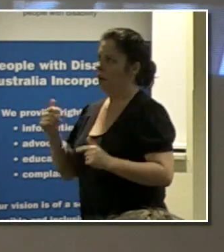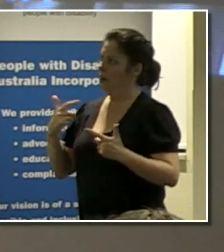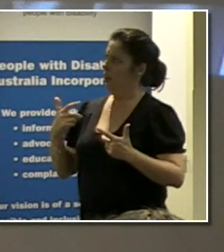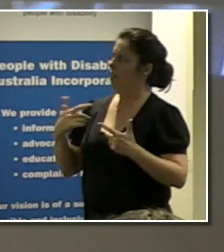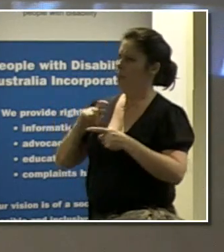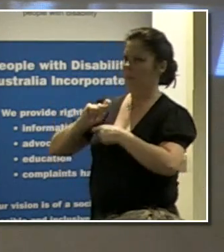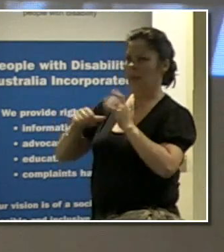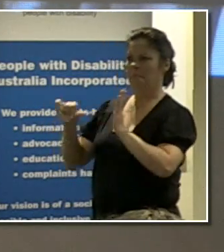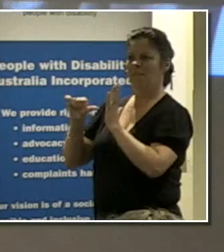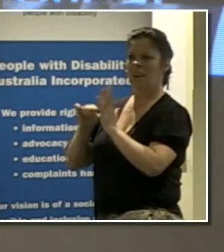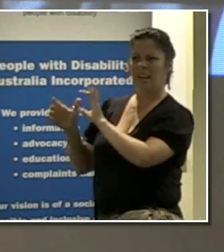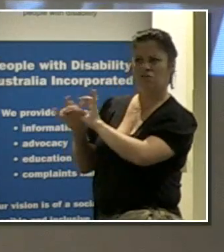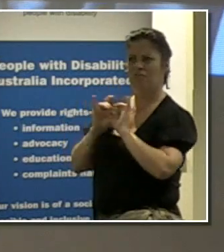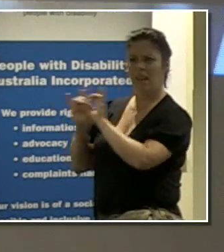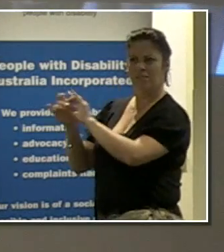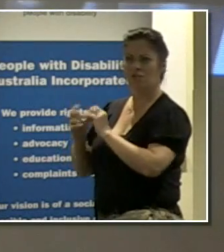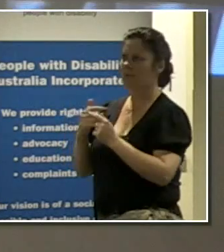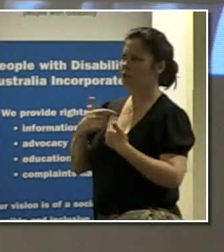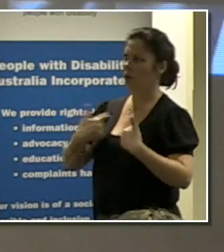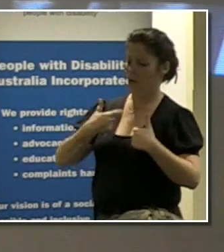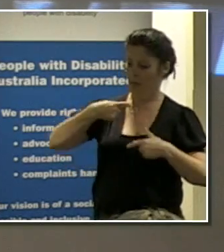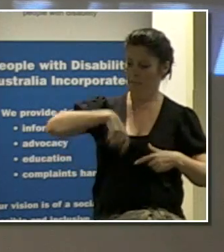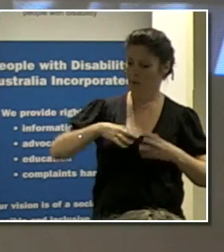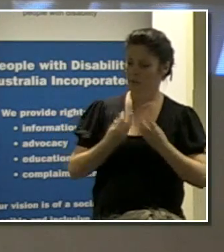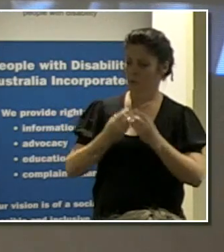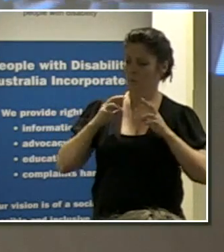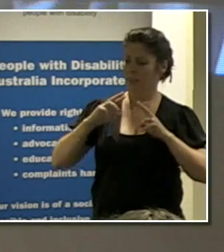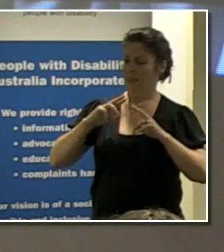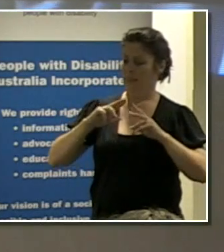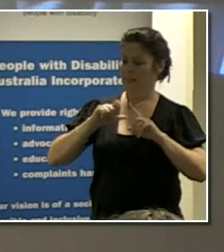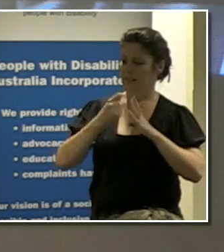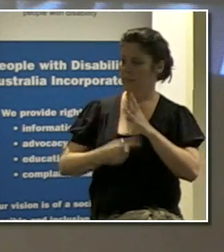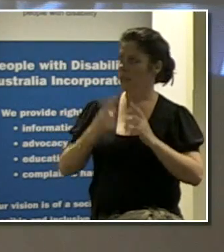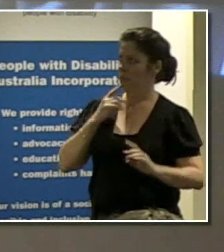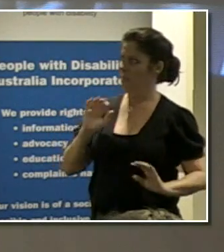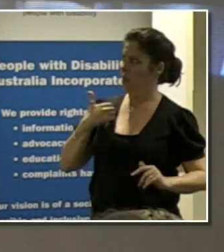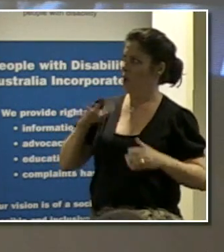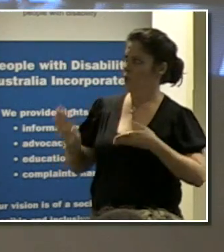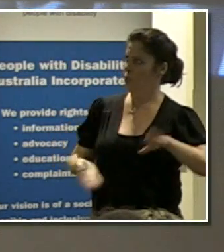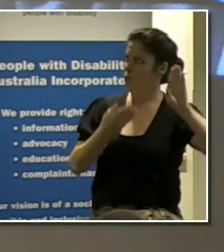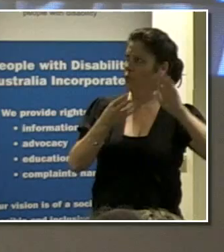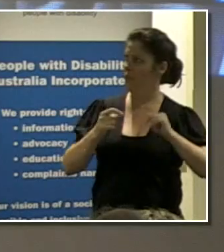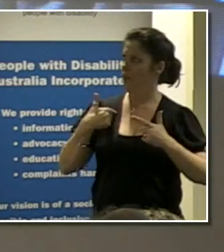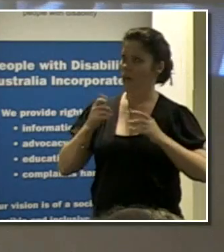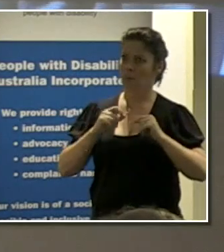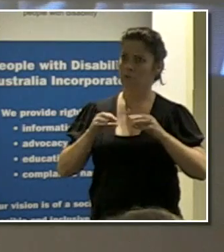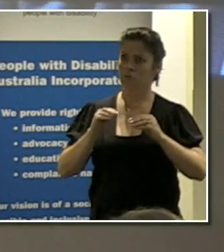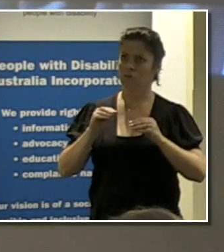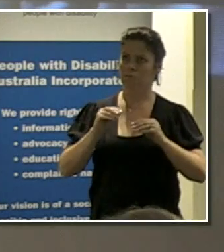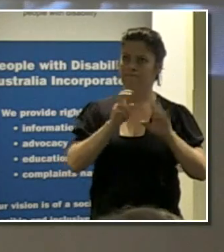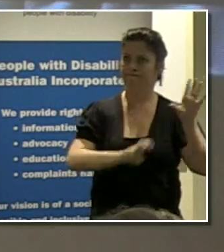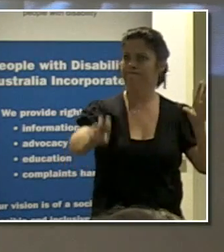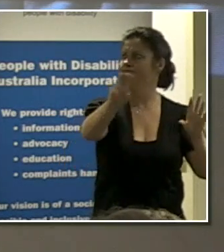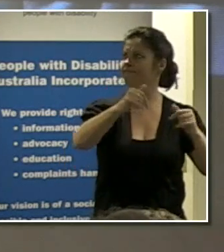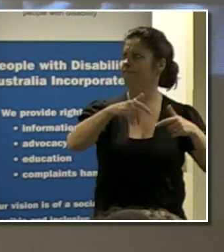that's critical. Having said that, there's always exceptions, and we recognise that culturally appropriate